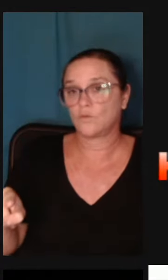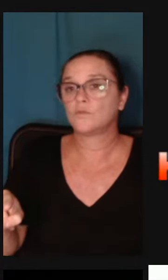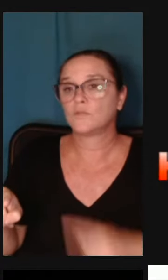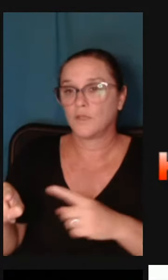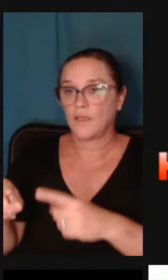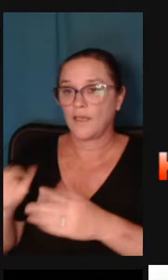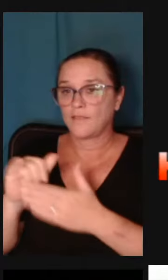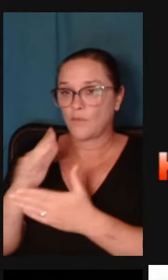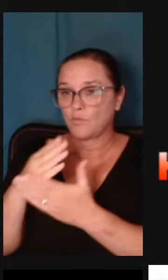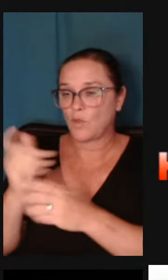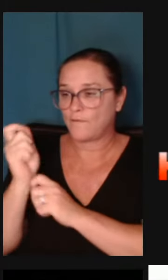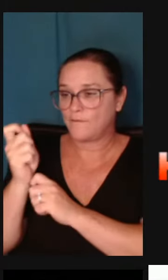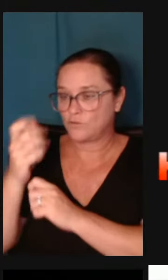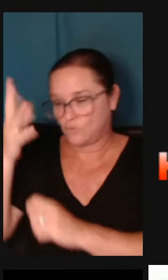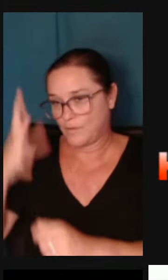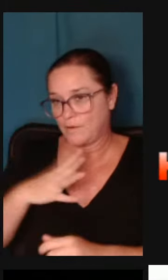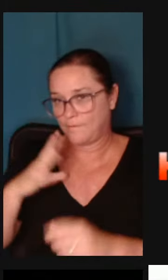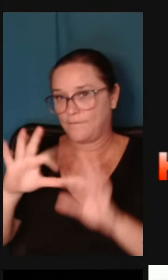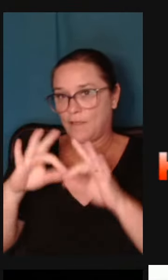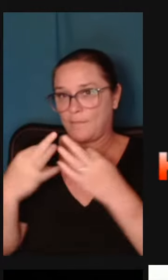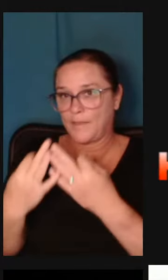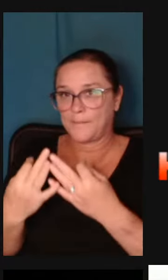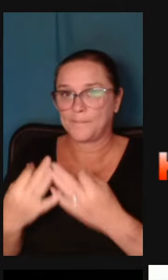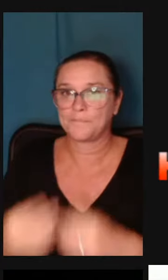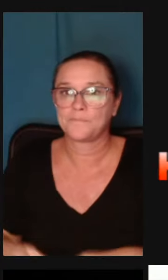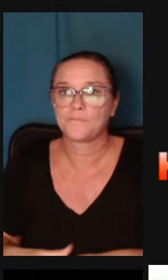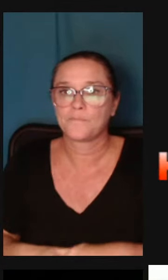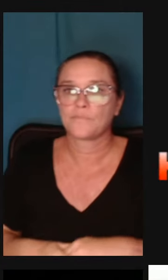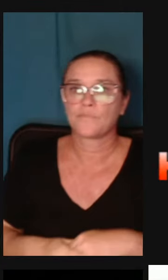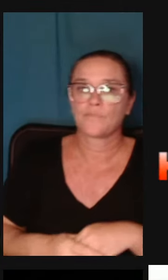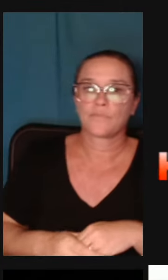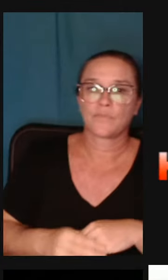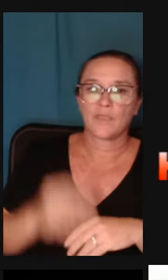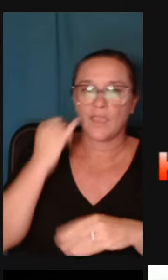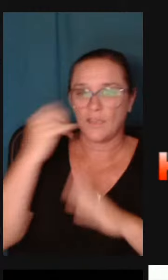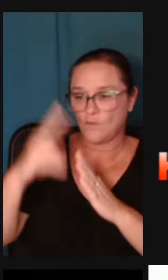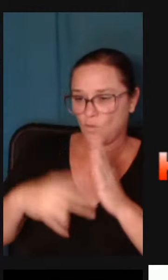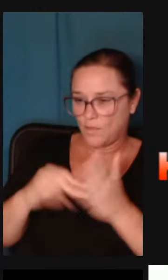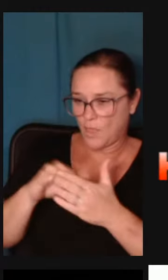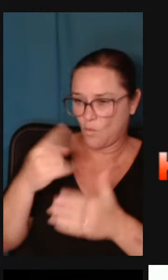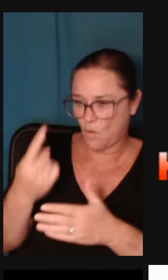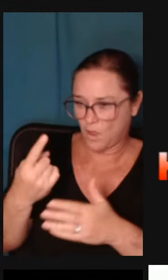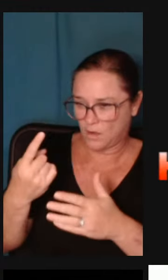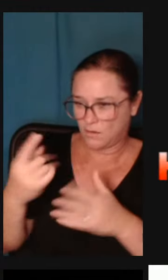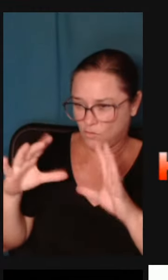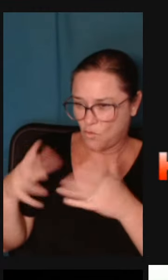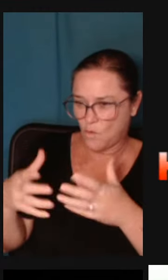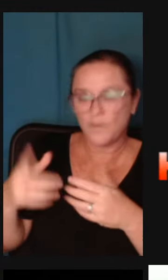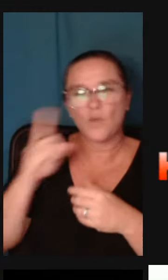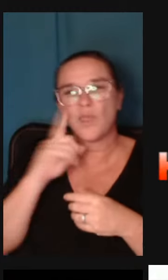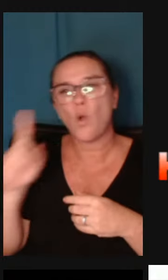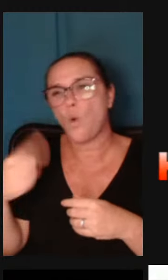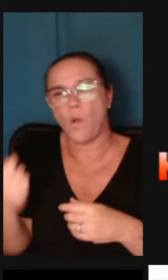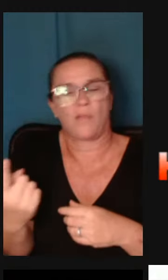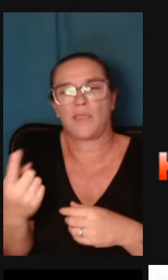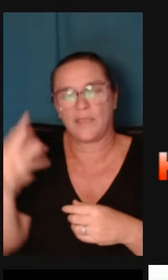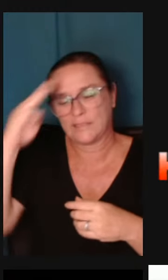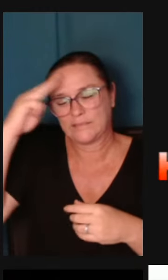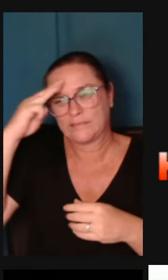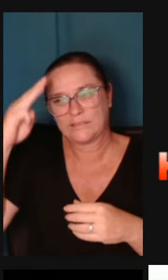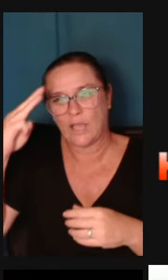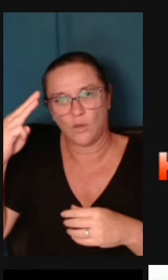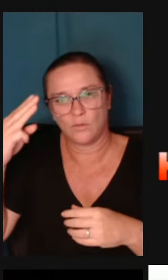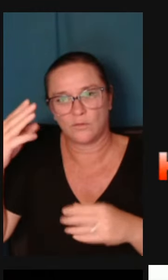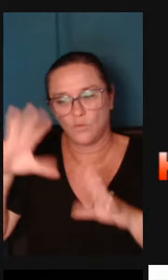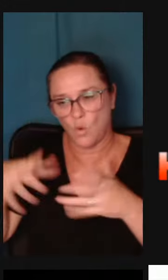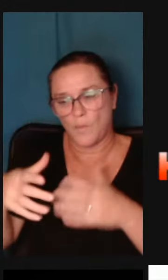there at Halape. So if you just read that one account, you might think it was mostly the scout group that was down there. But really, in truth, it was something